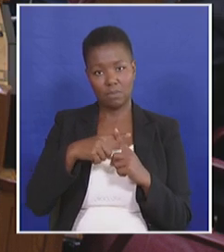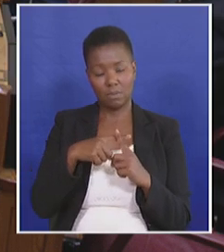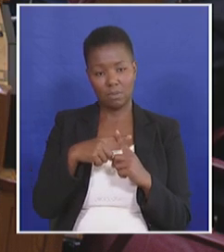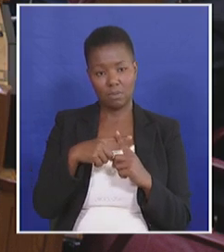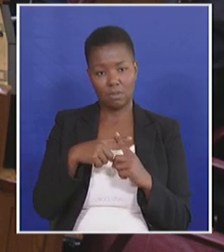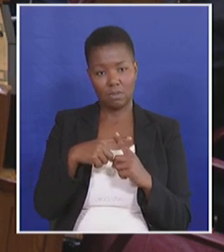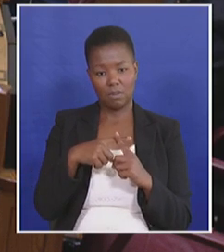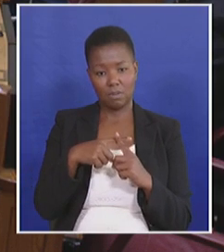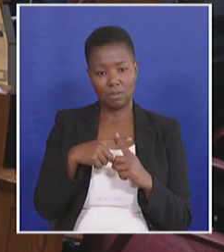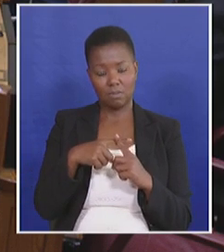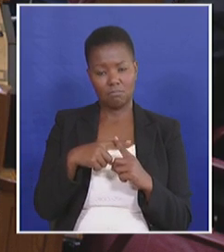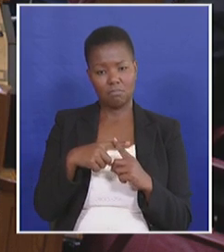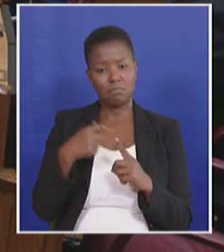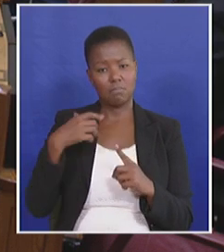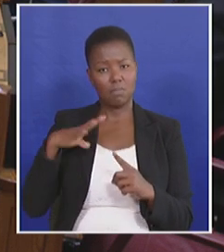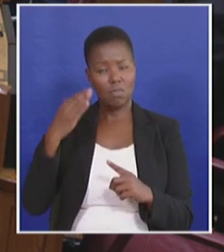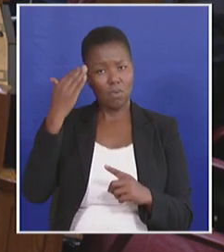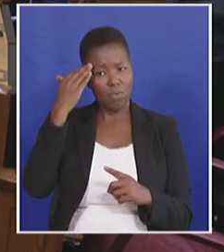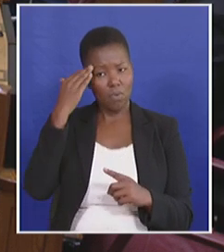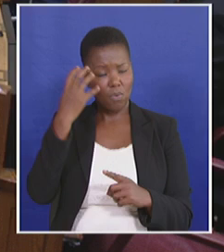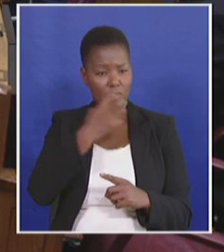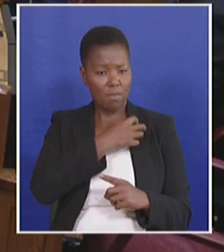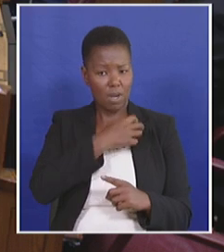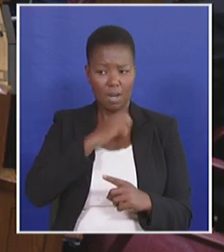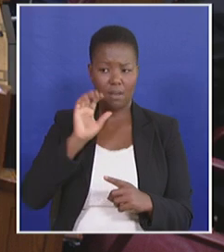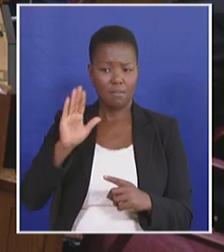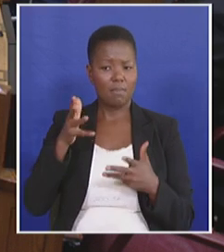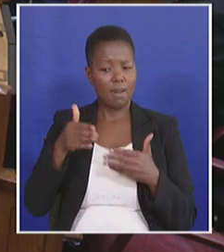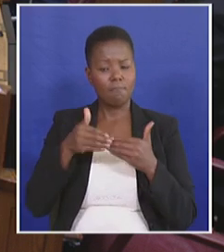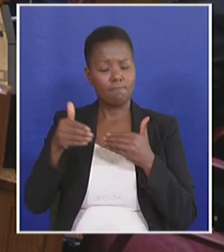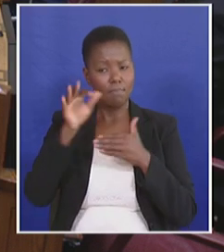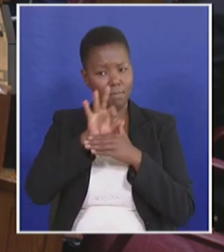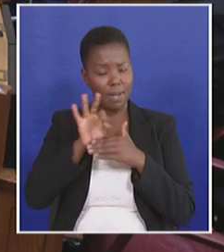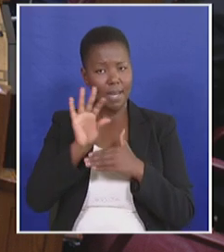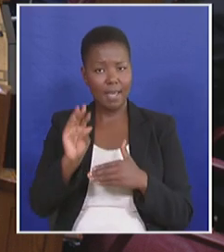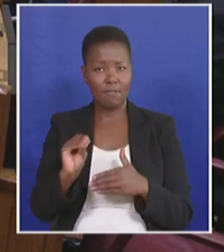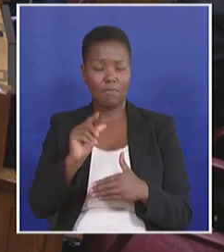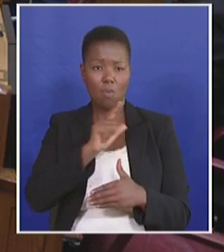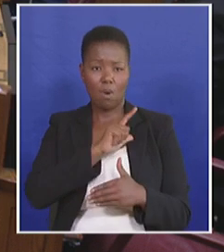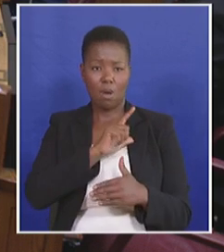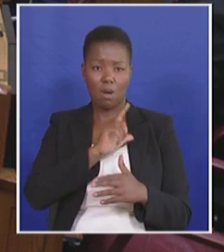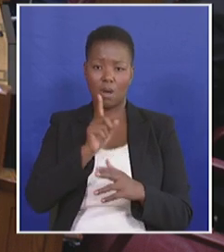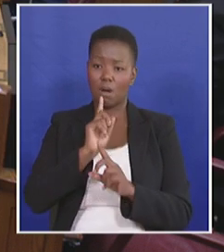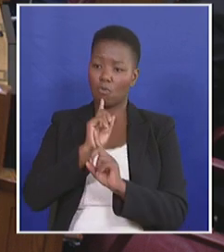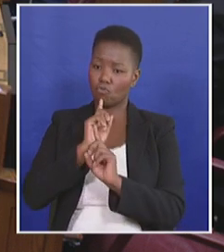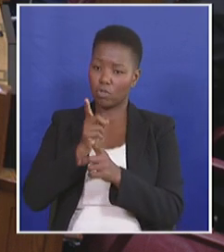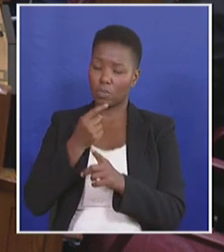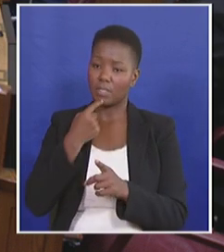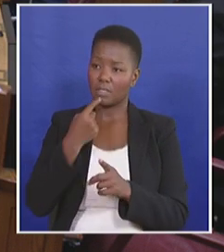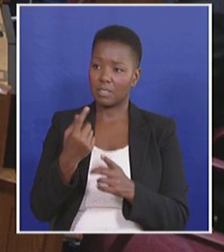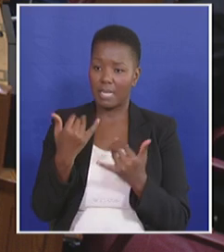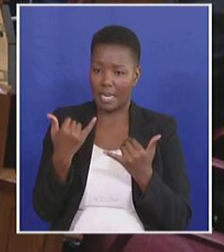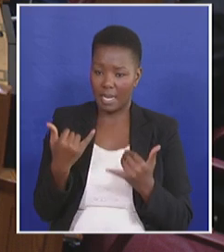I want to find out from you as to what is the plan, because in your answer you said you are